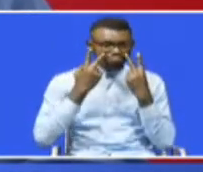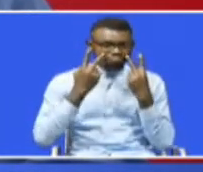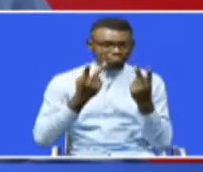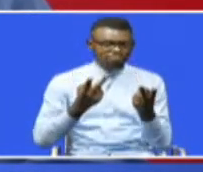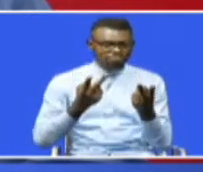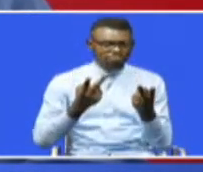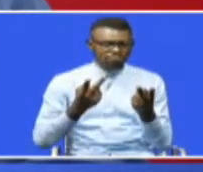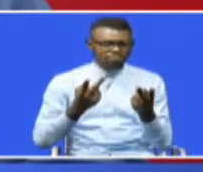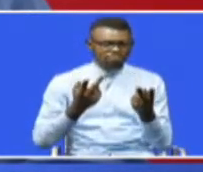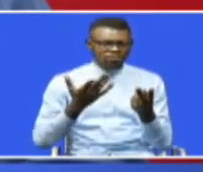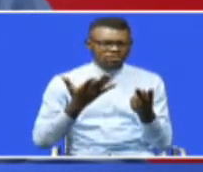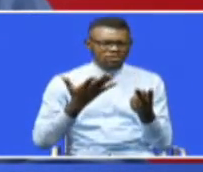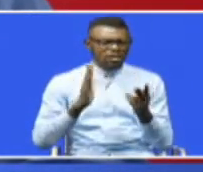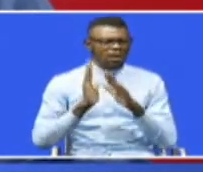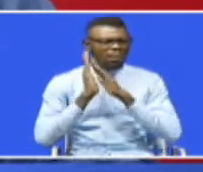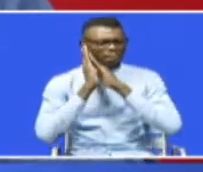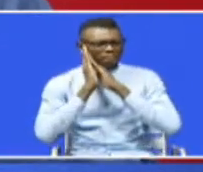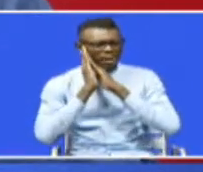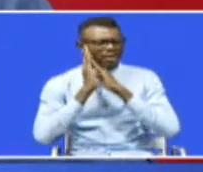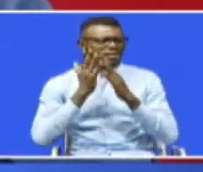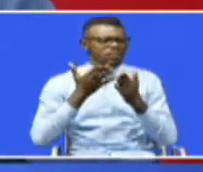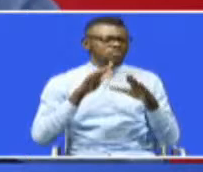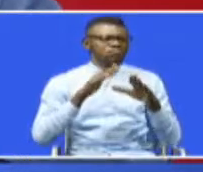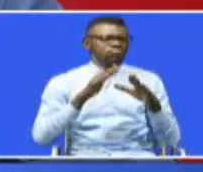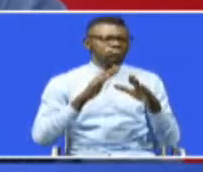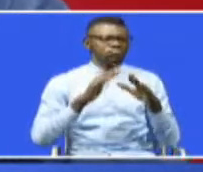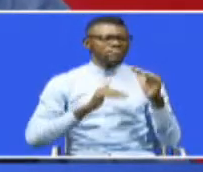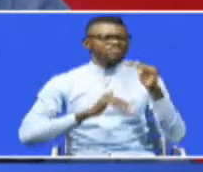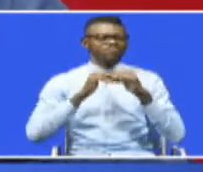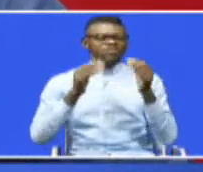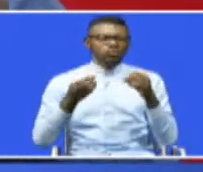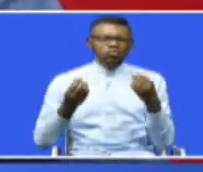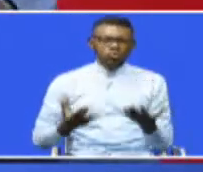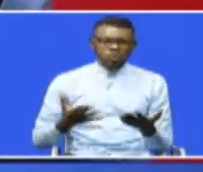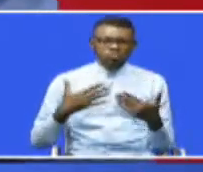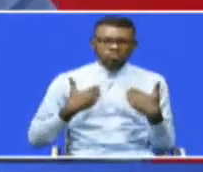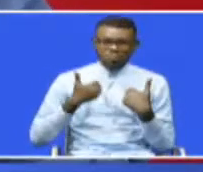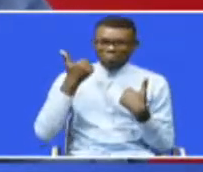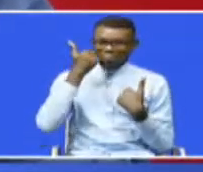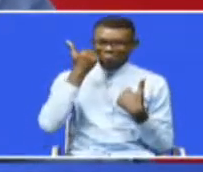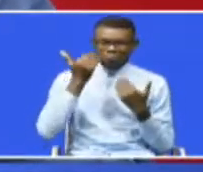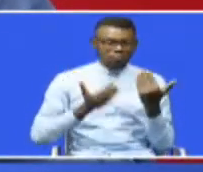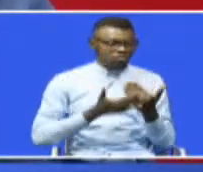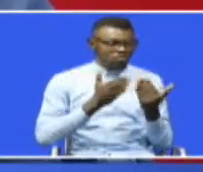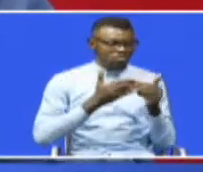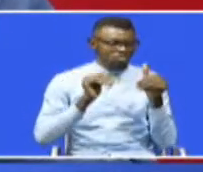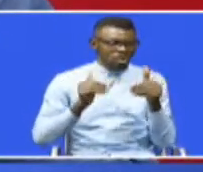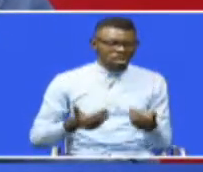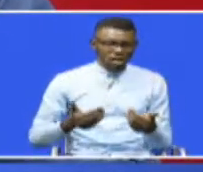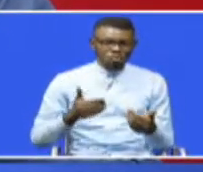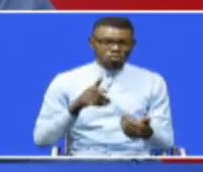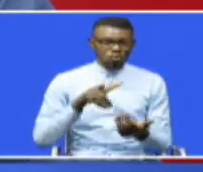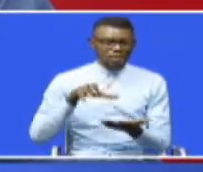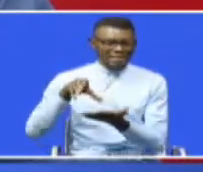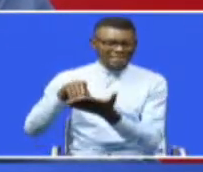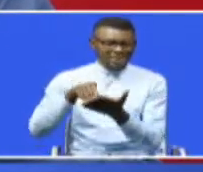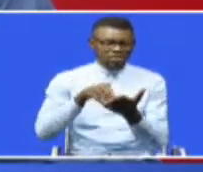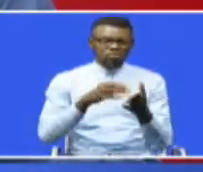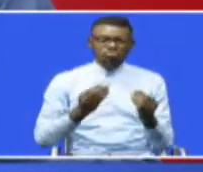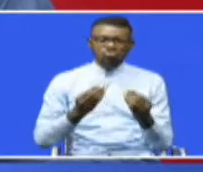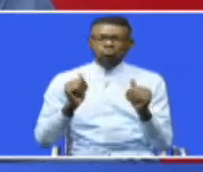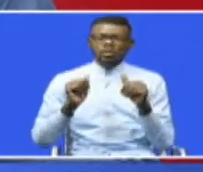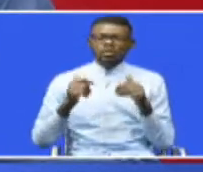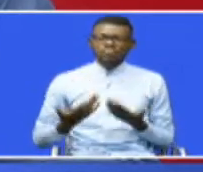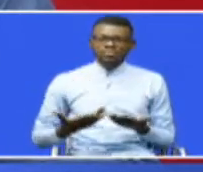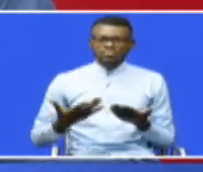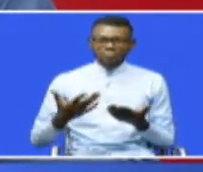what is your bed capacity. How are we dealing with the sick? How can you contain the situation so that you do not